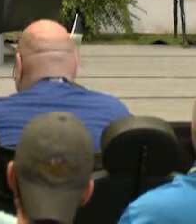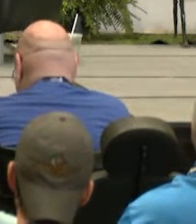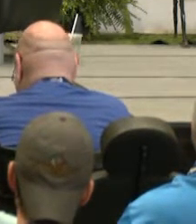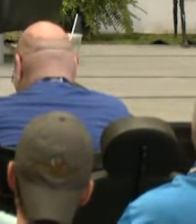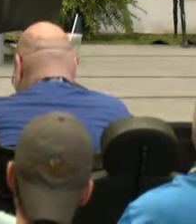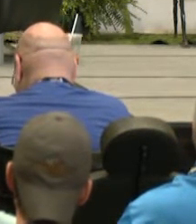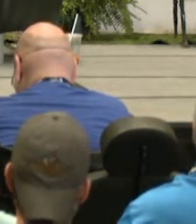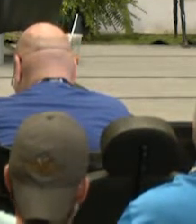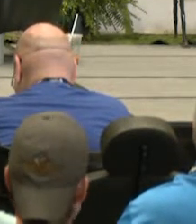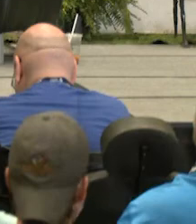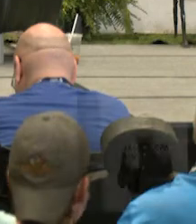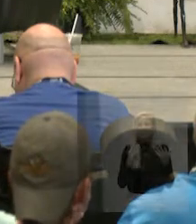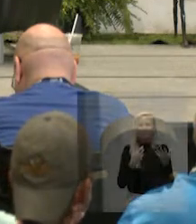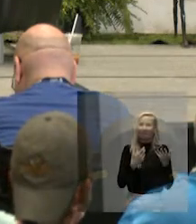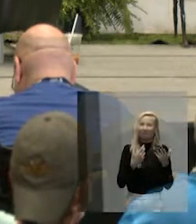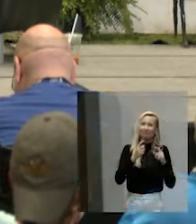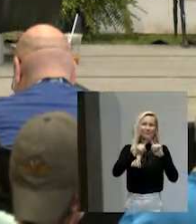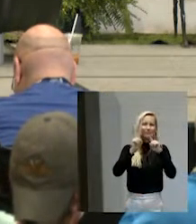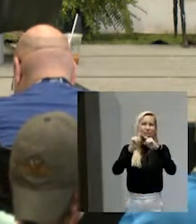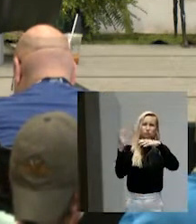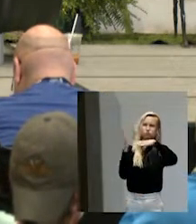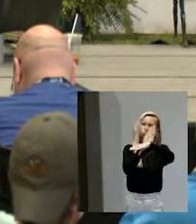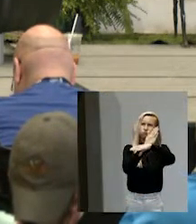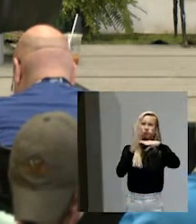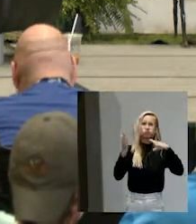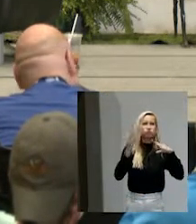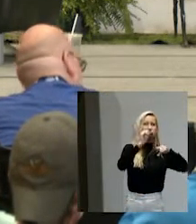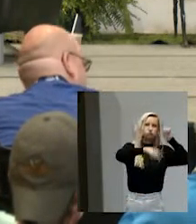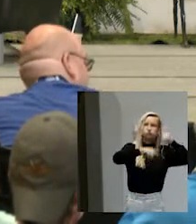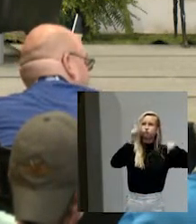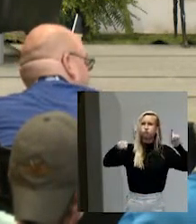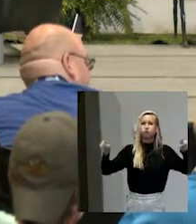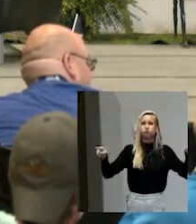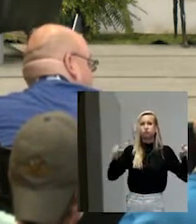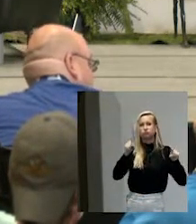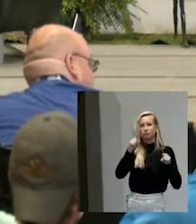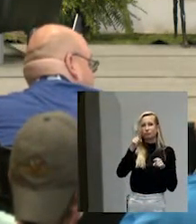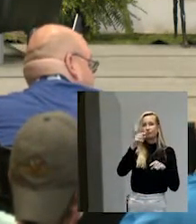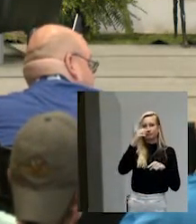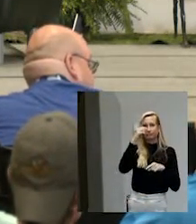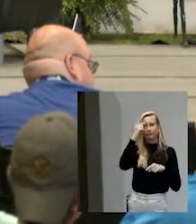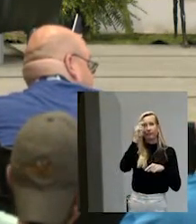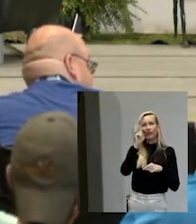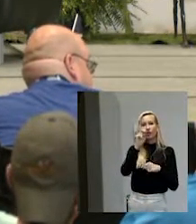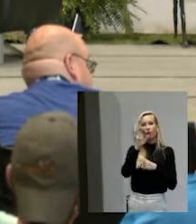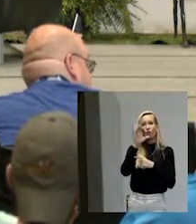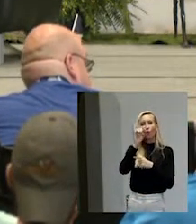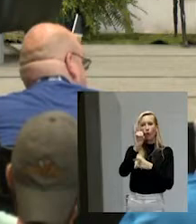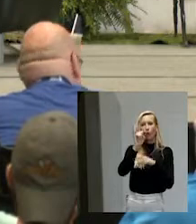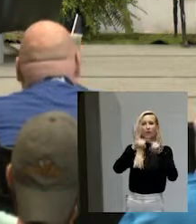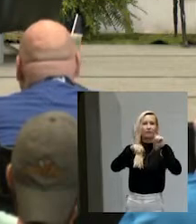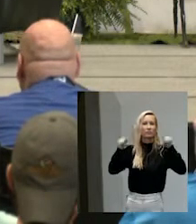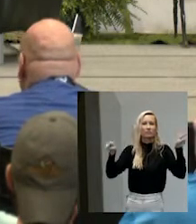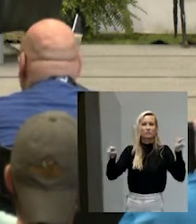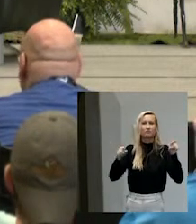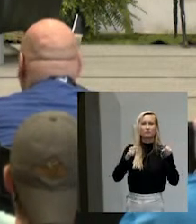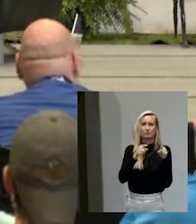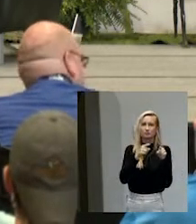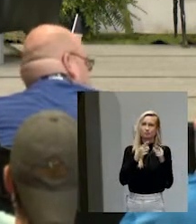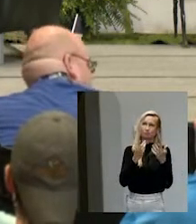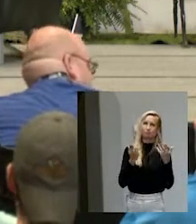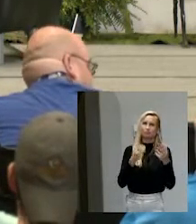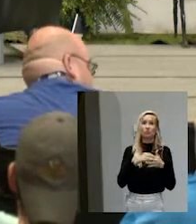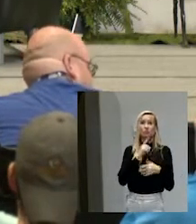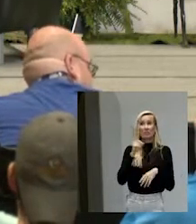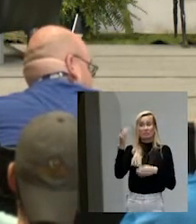very different neurodivergent populations, you know, like Jason said, there was going to be a mute character, which is